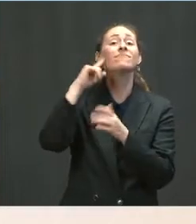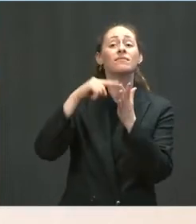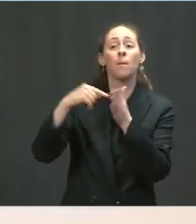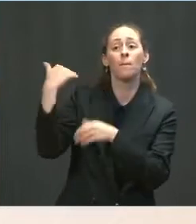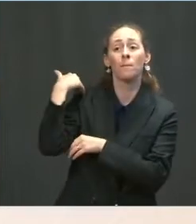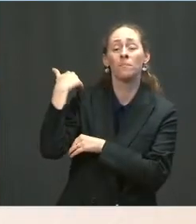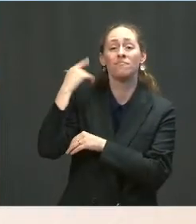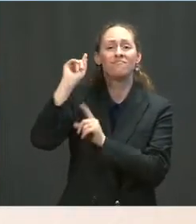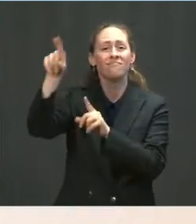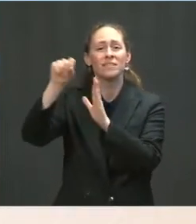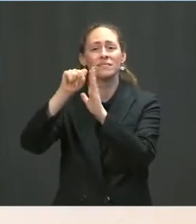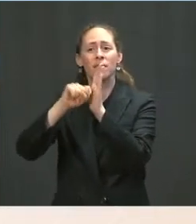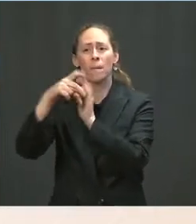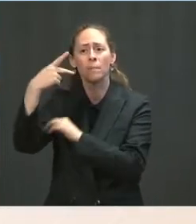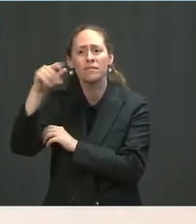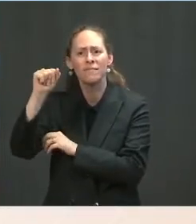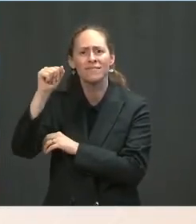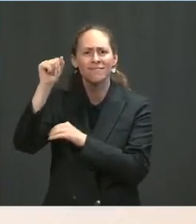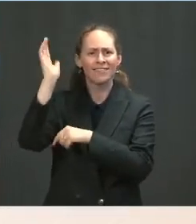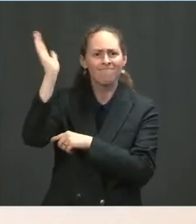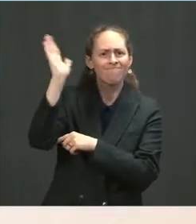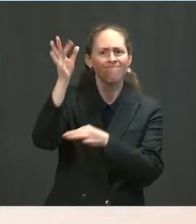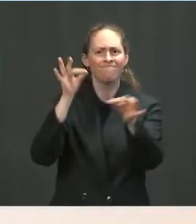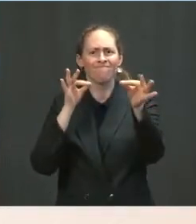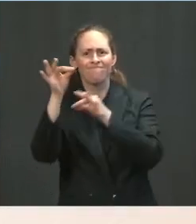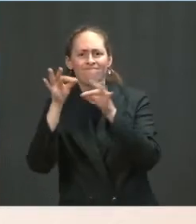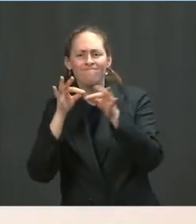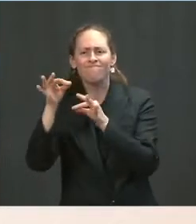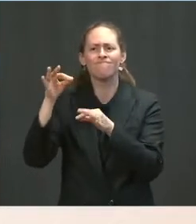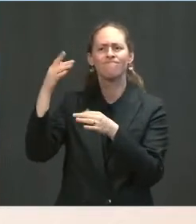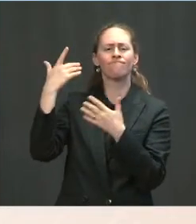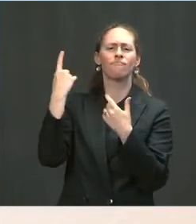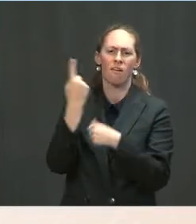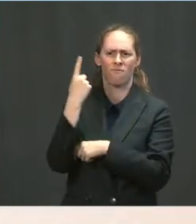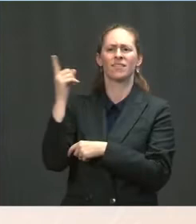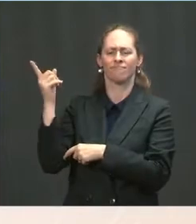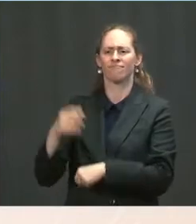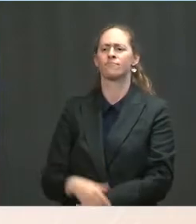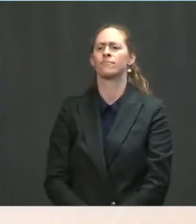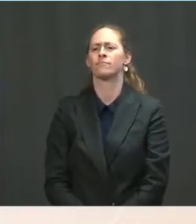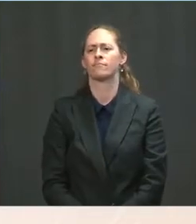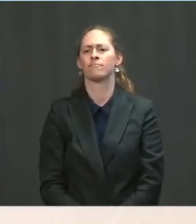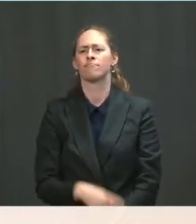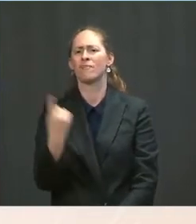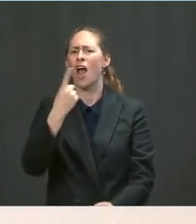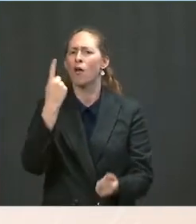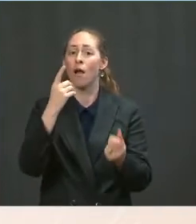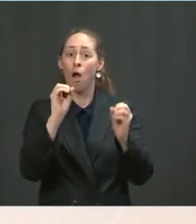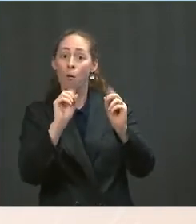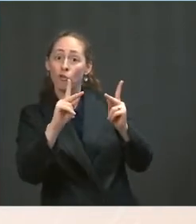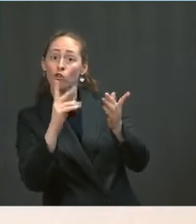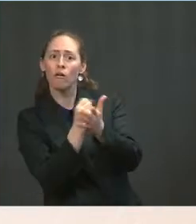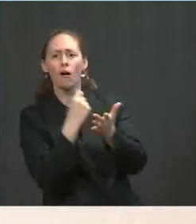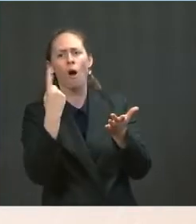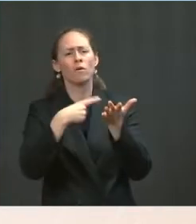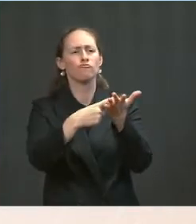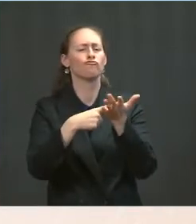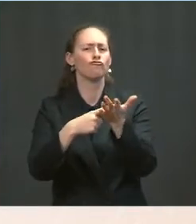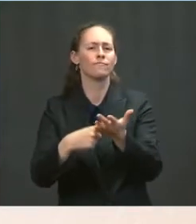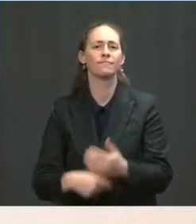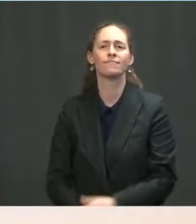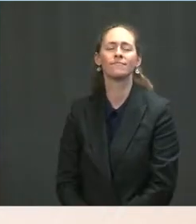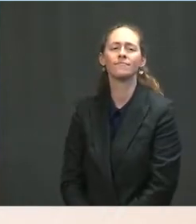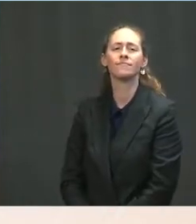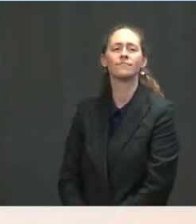not too long ago, just a couple of weeks ago, and he's going to just continue having those conversations. And then one more on the CDC document that was just